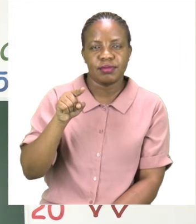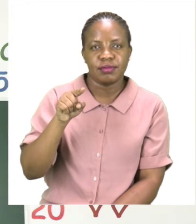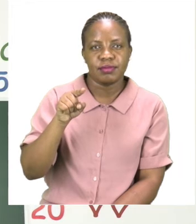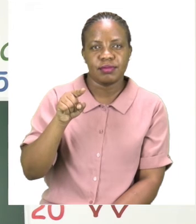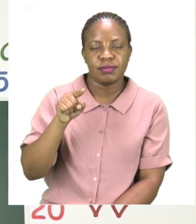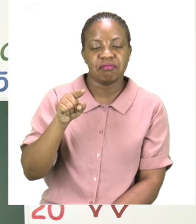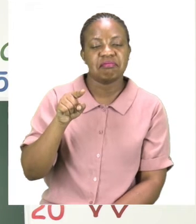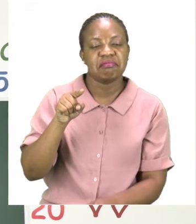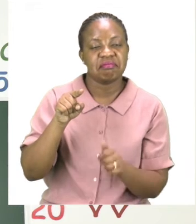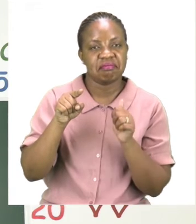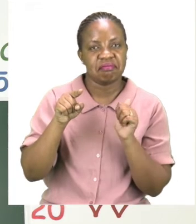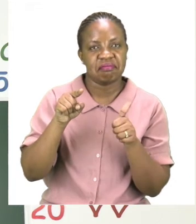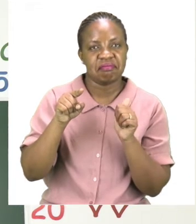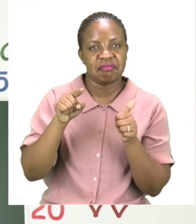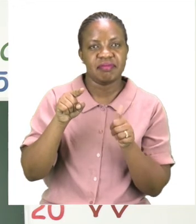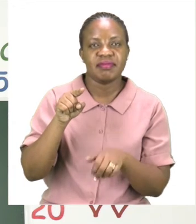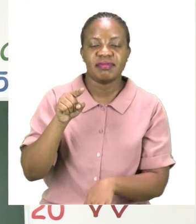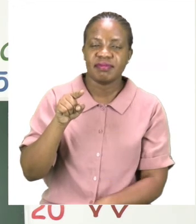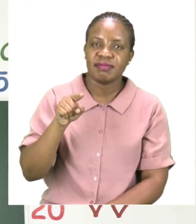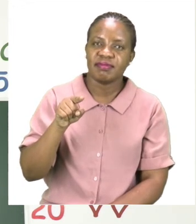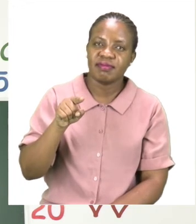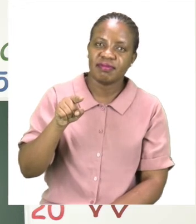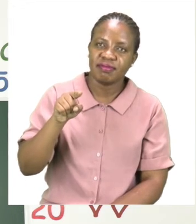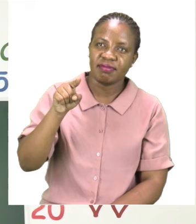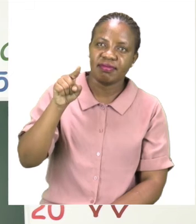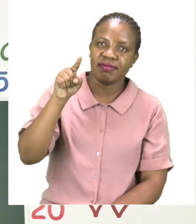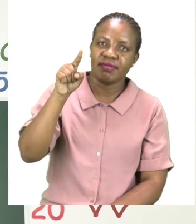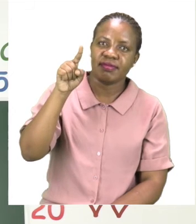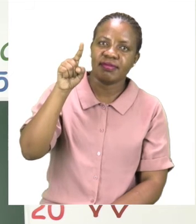Very good. And then we go up.